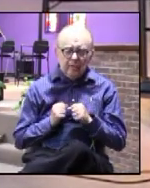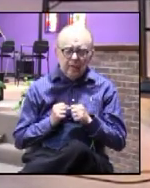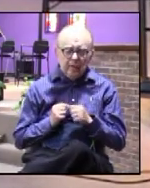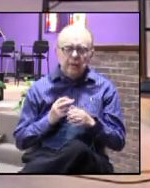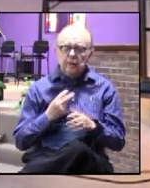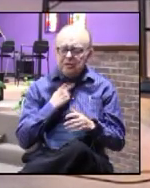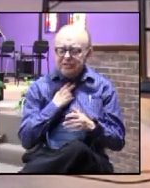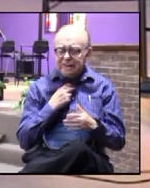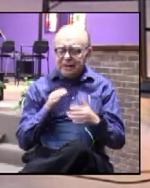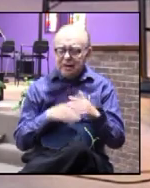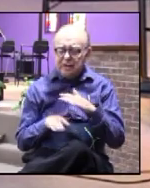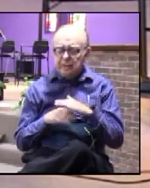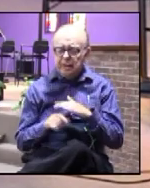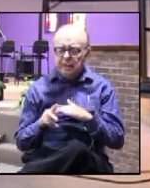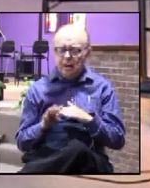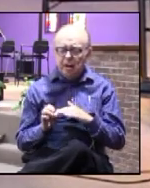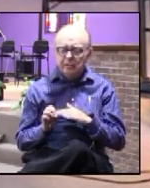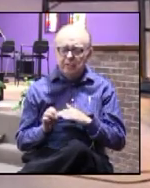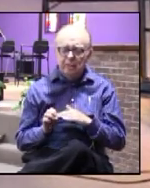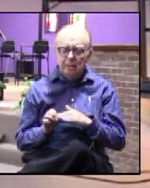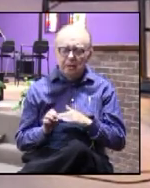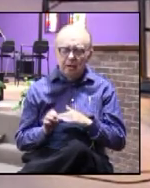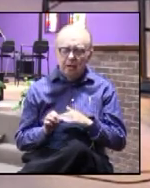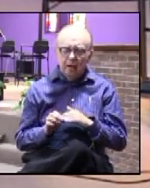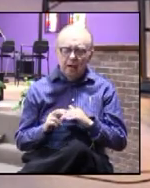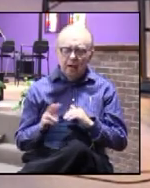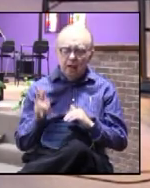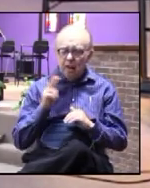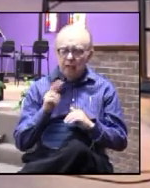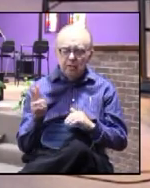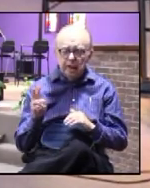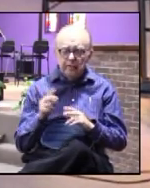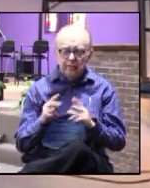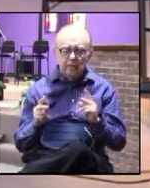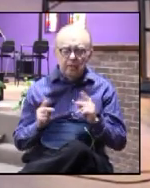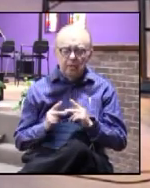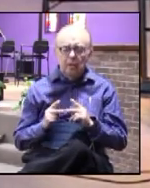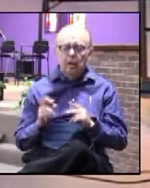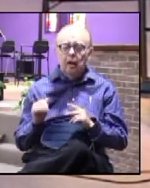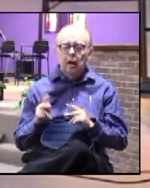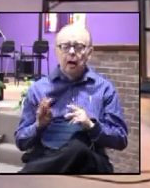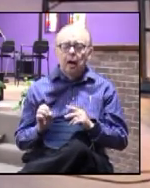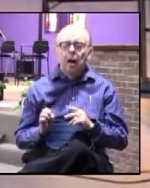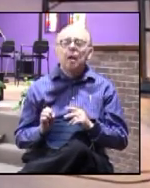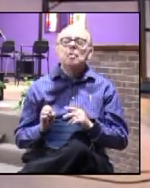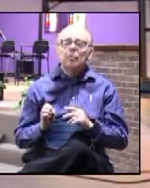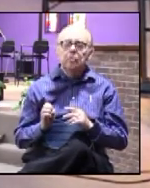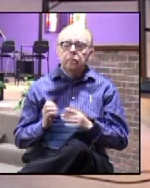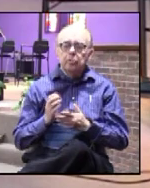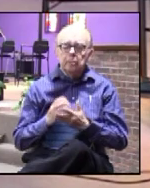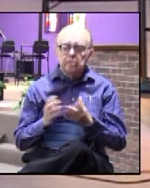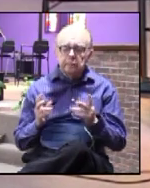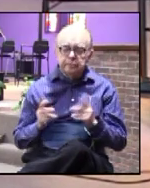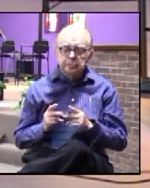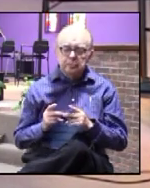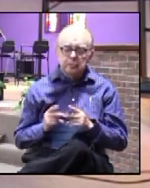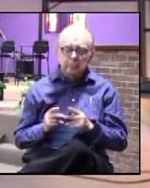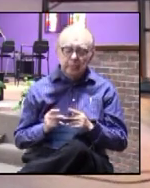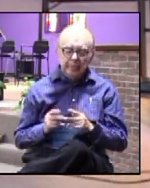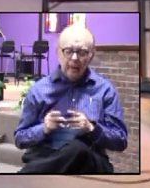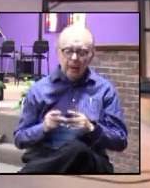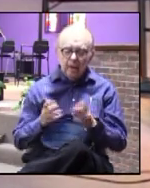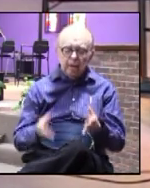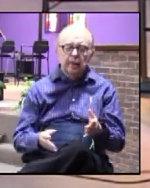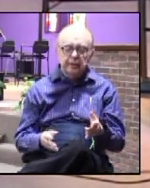underneath there. And they were looking for a spot in the ice that somebody had broken through, or where the ice